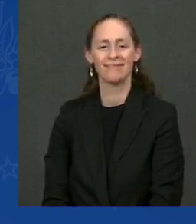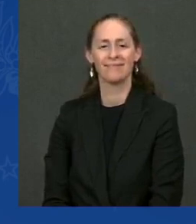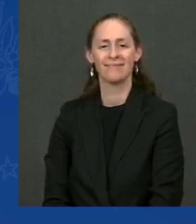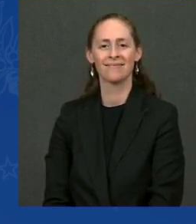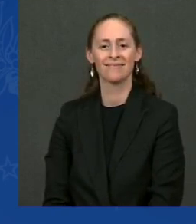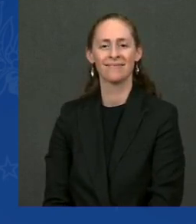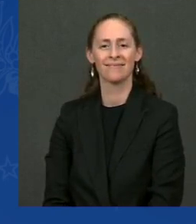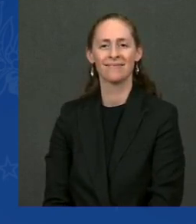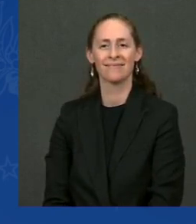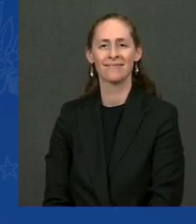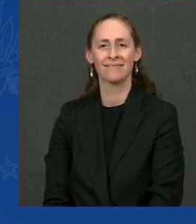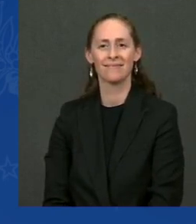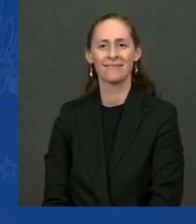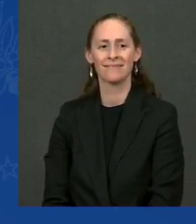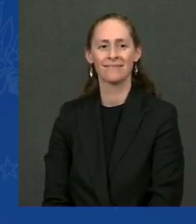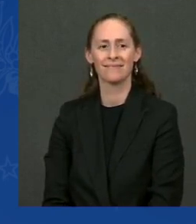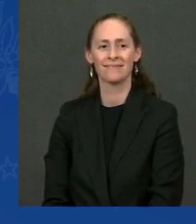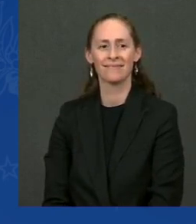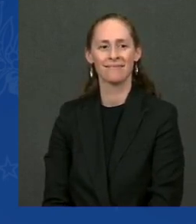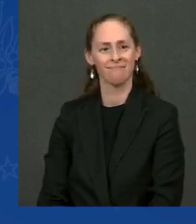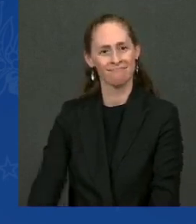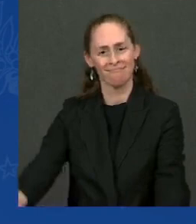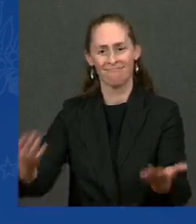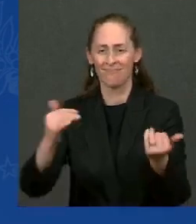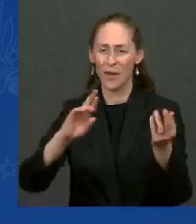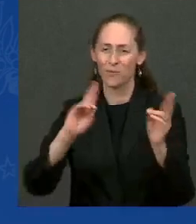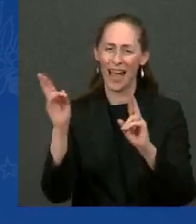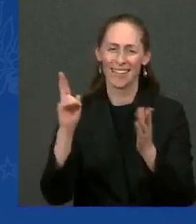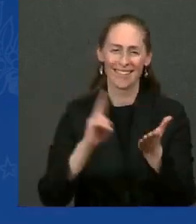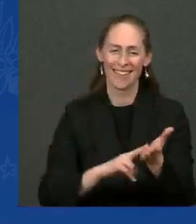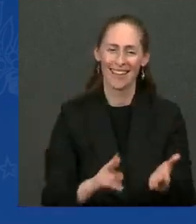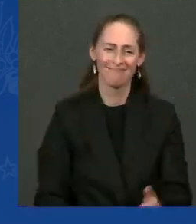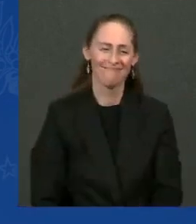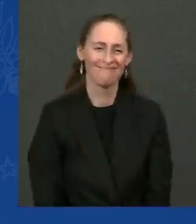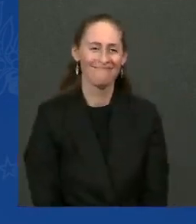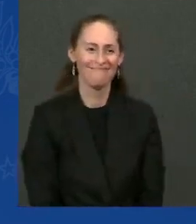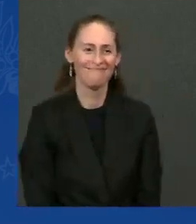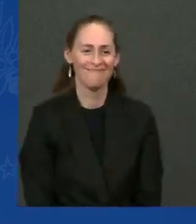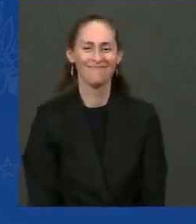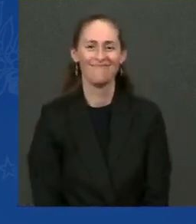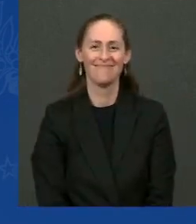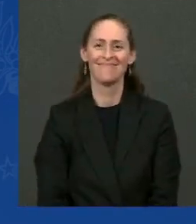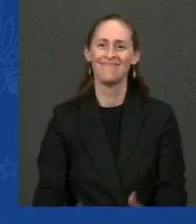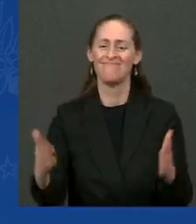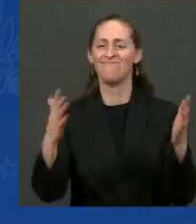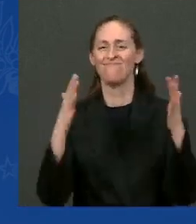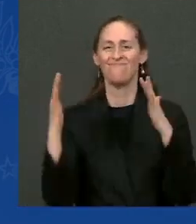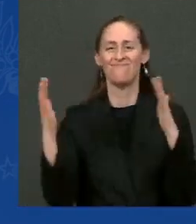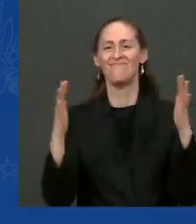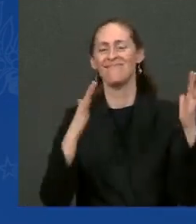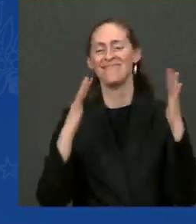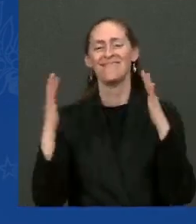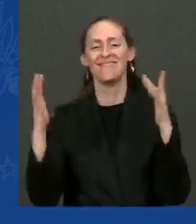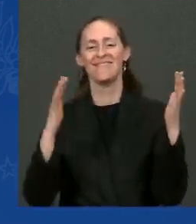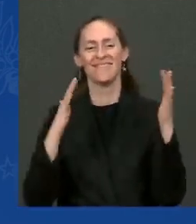you. Okay, here we go. Much better. Yeah. Bravo.